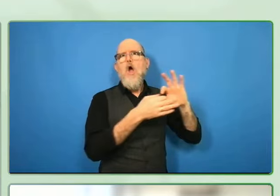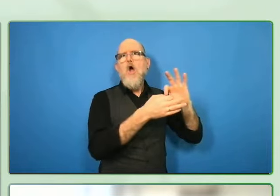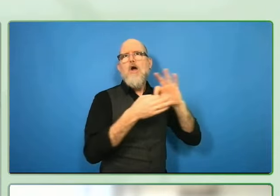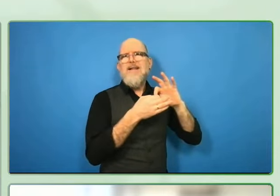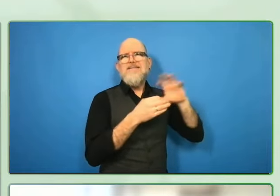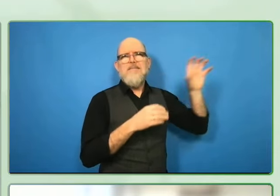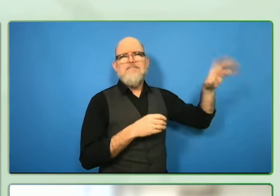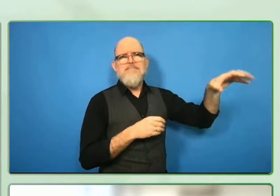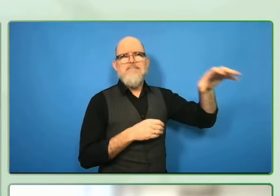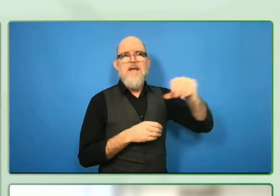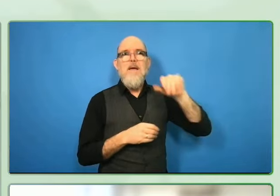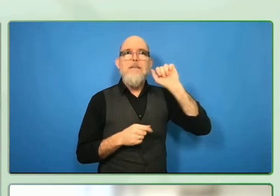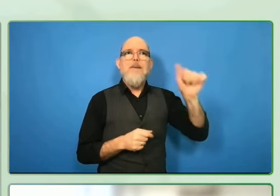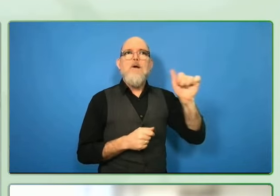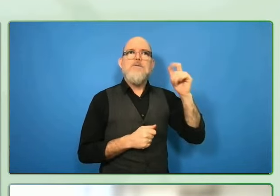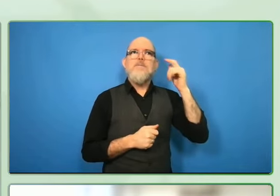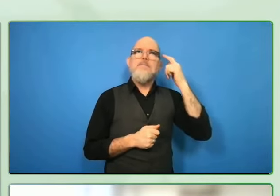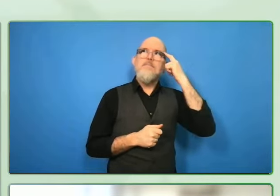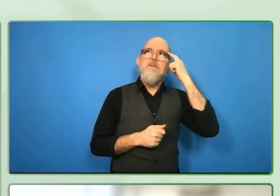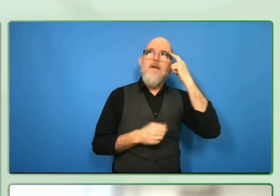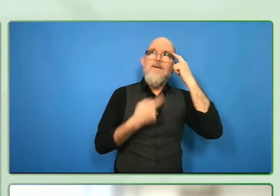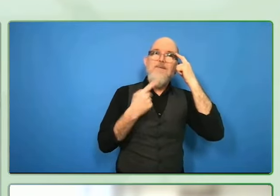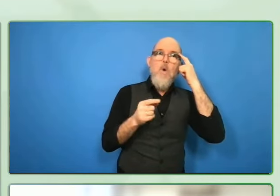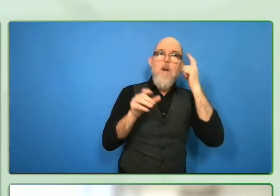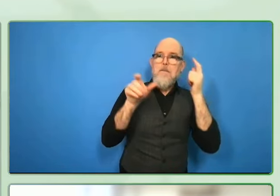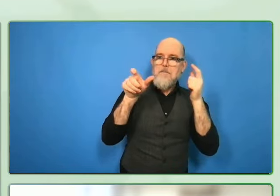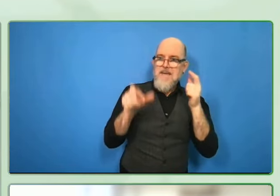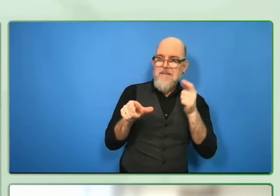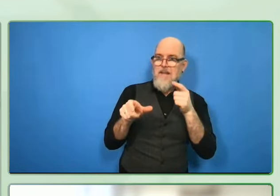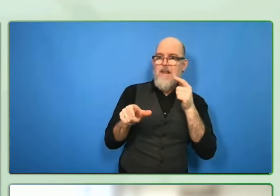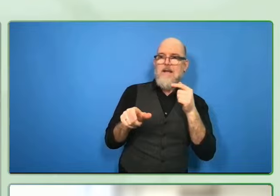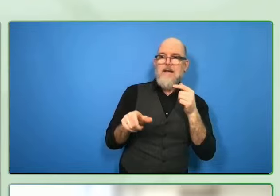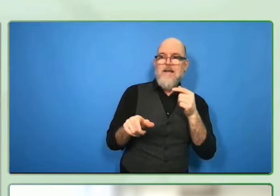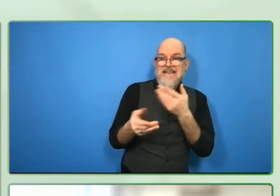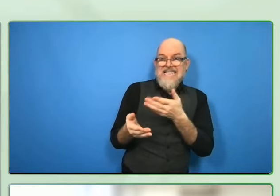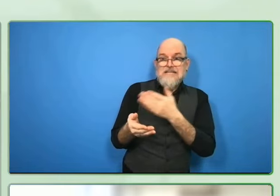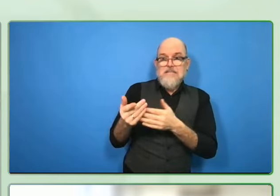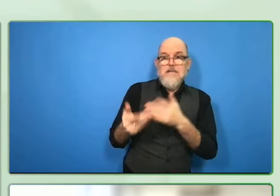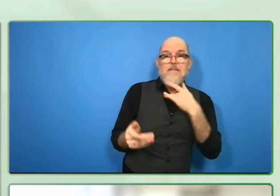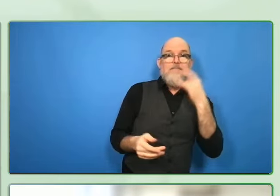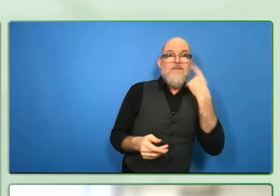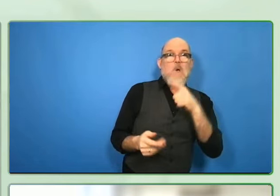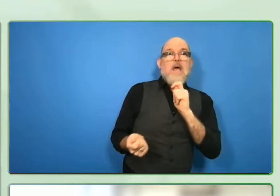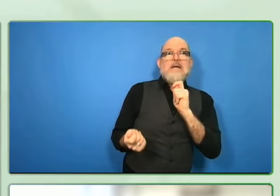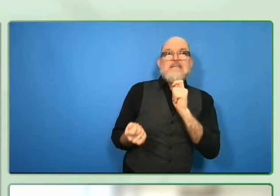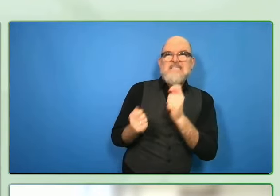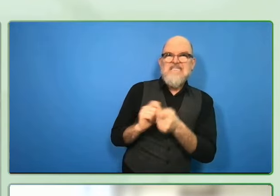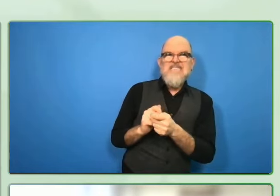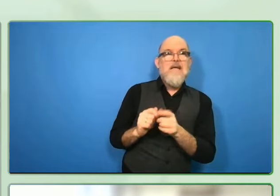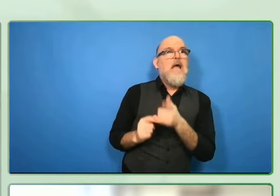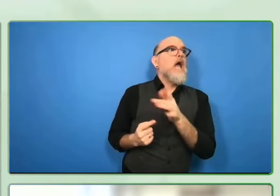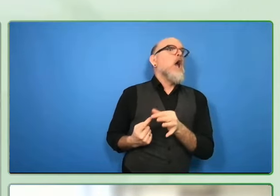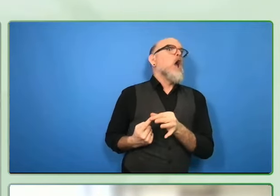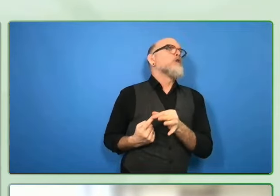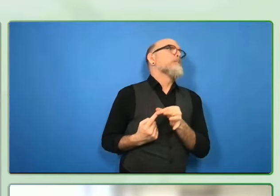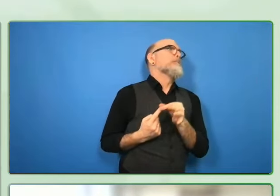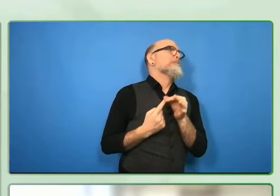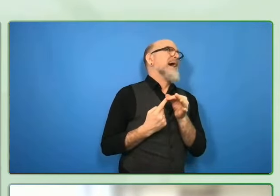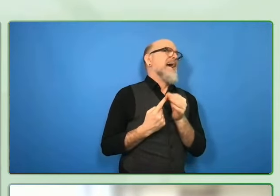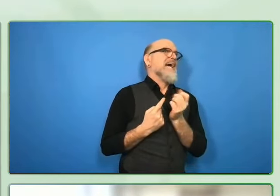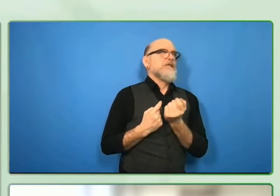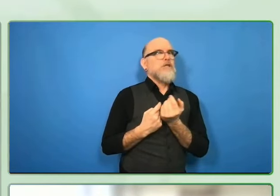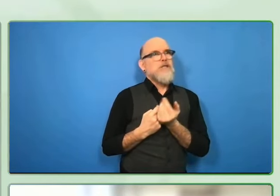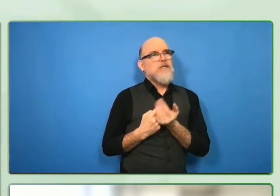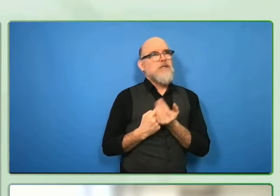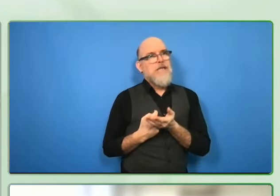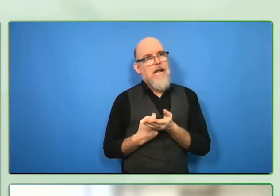someone is special treatment, not equal treatment. But the reason you're making adjustments is so that the individual can do their